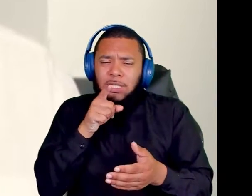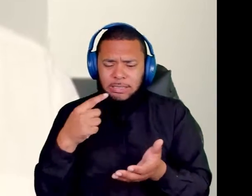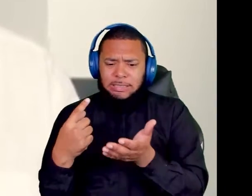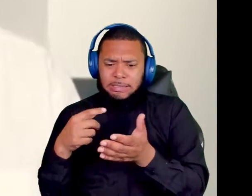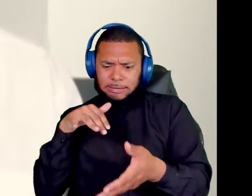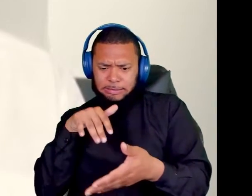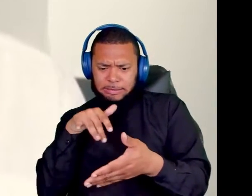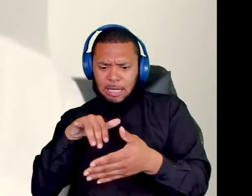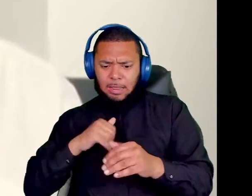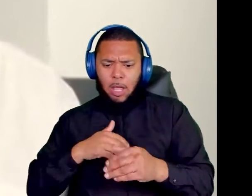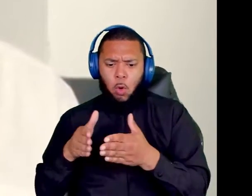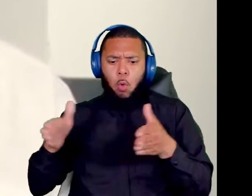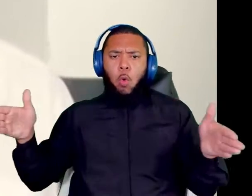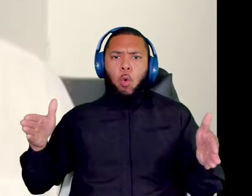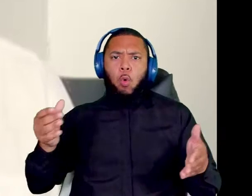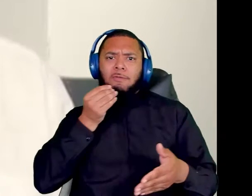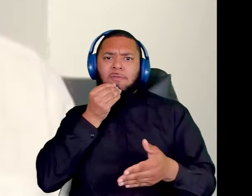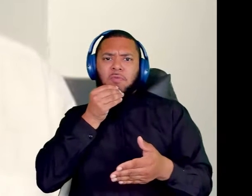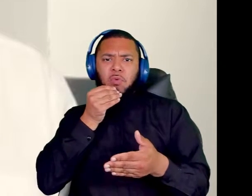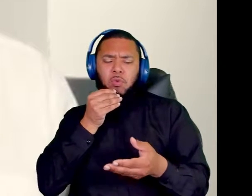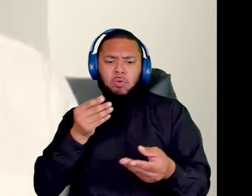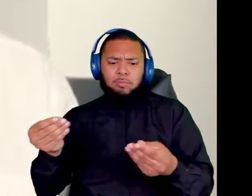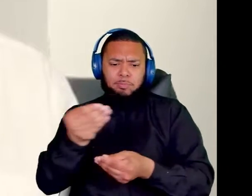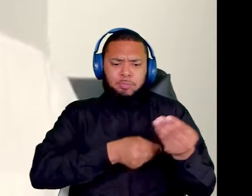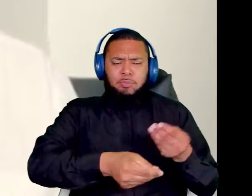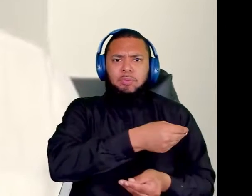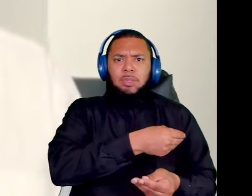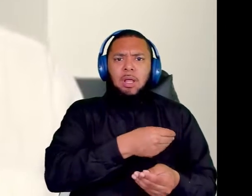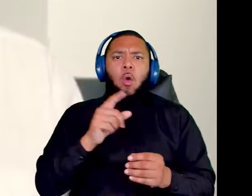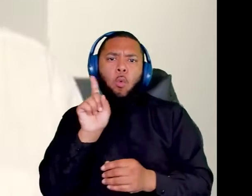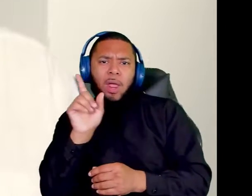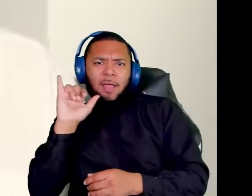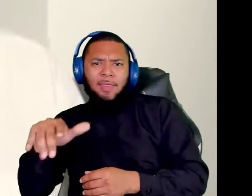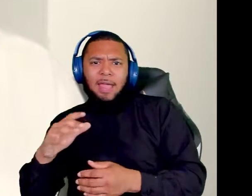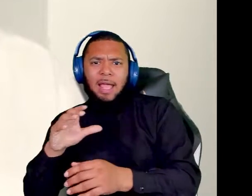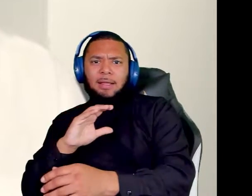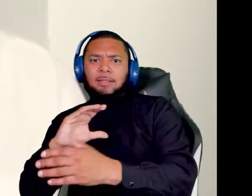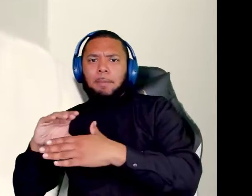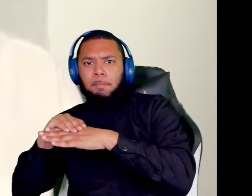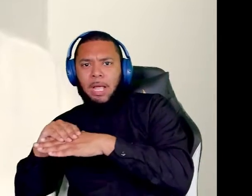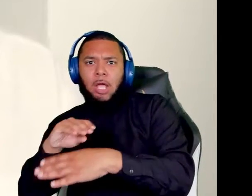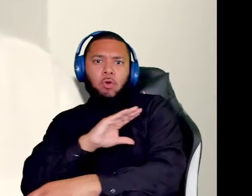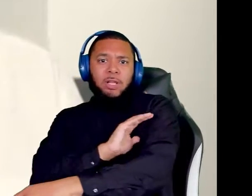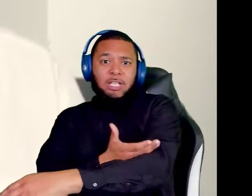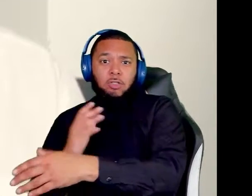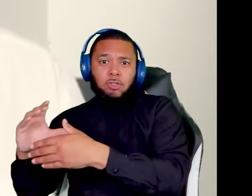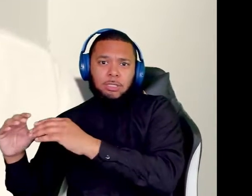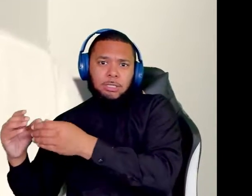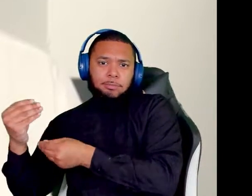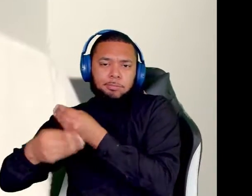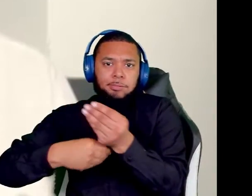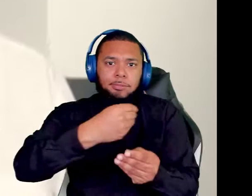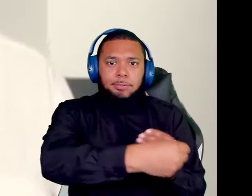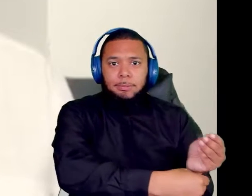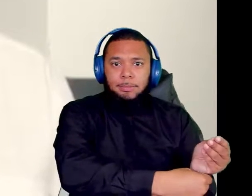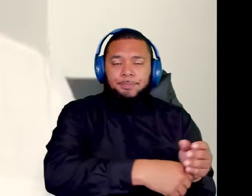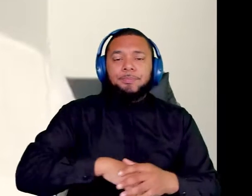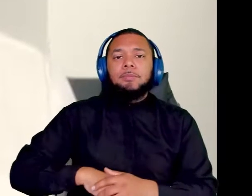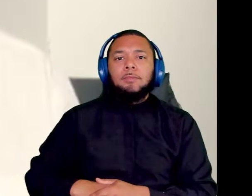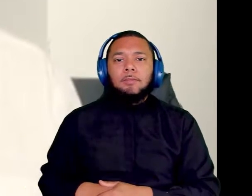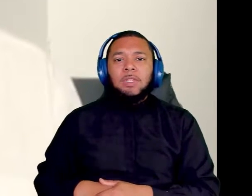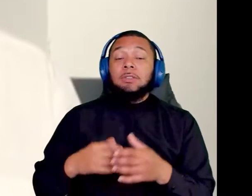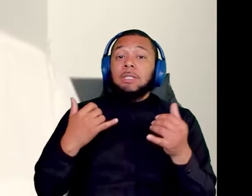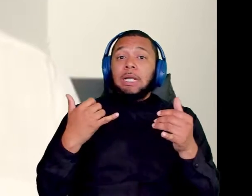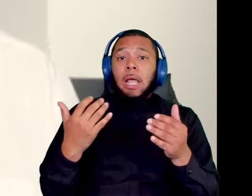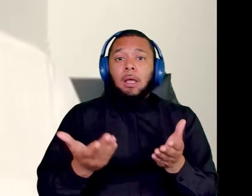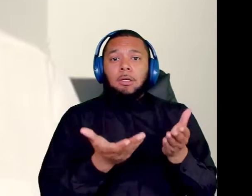like or where that energy and matter may flow. So we're going to go to the board and we're going to look at what an actual food